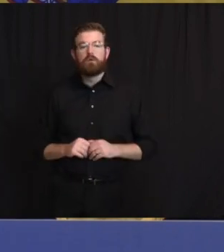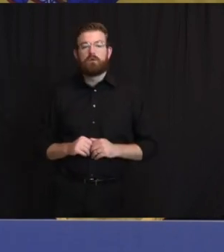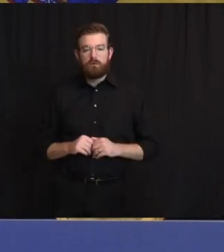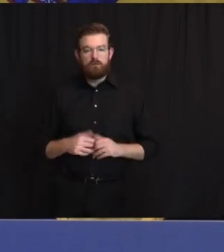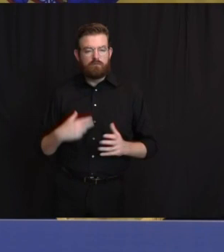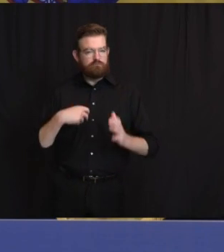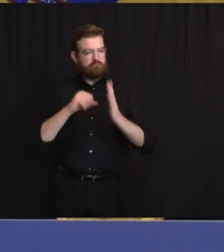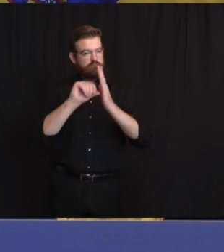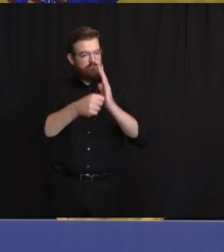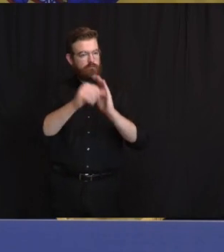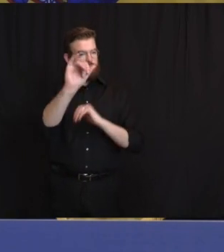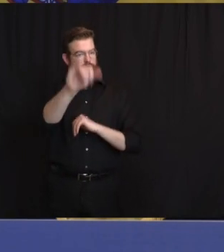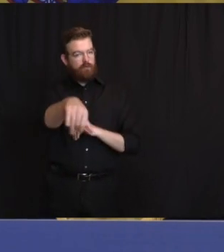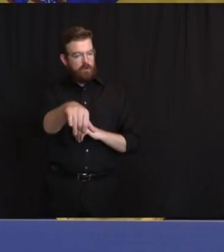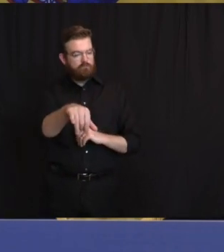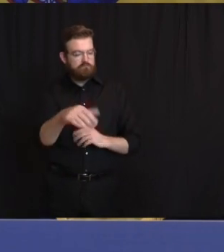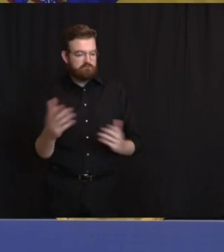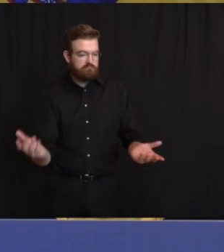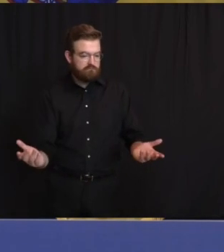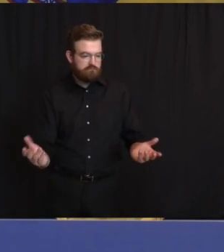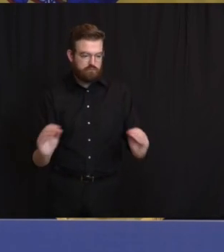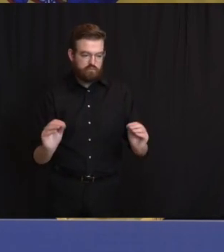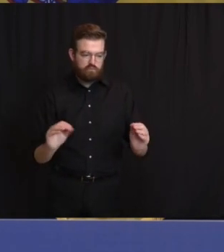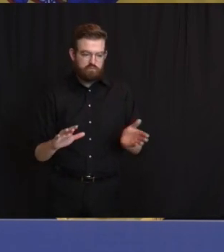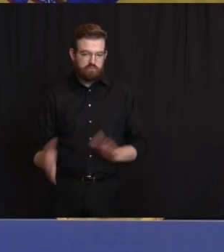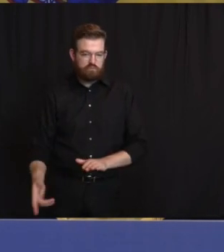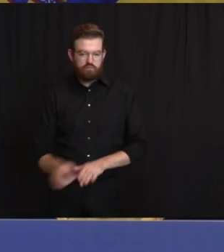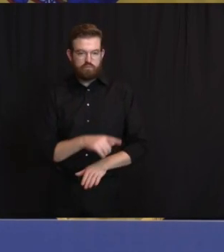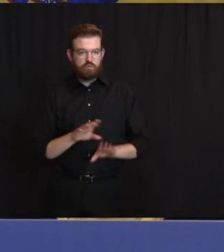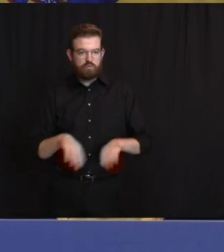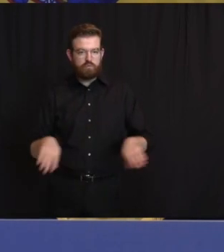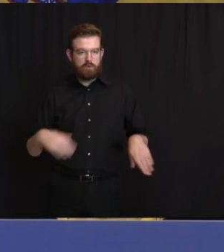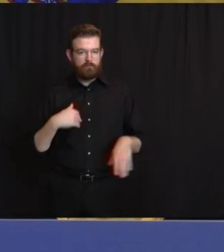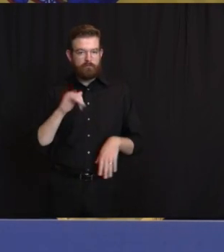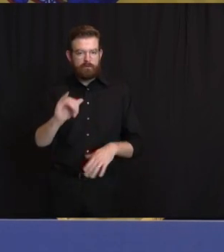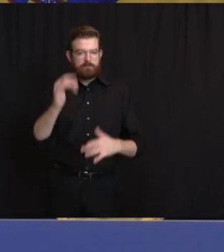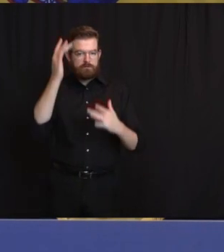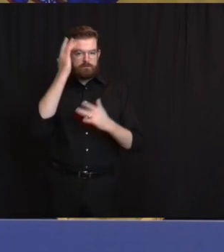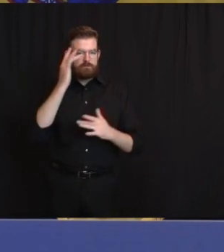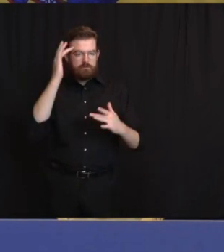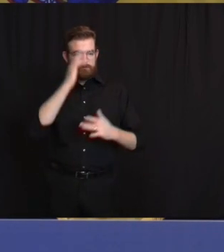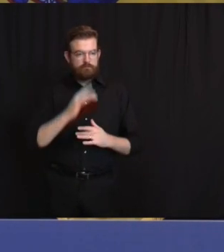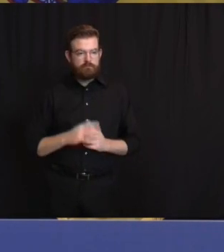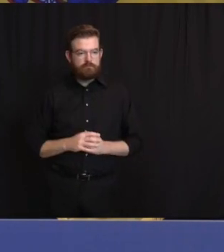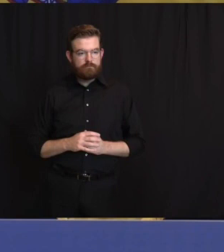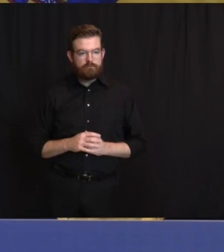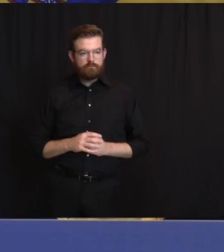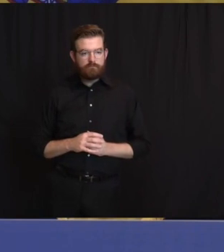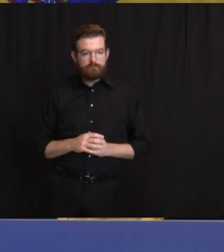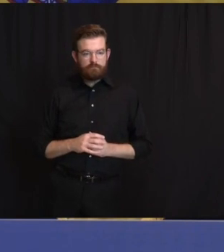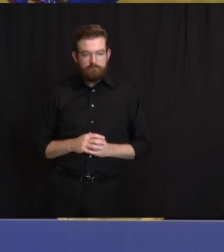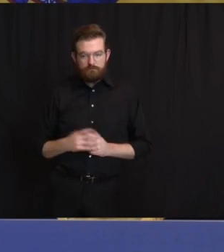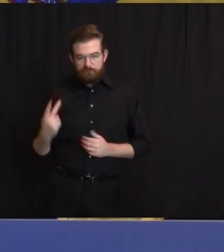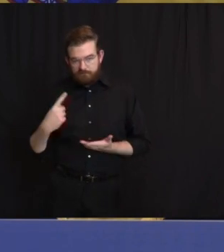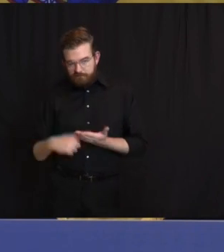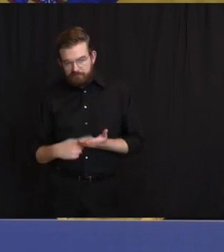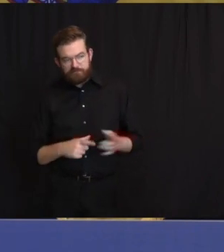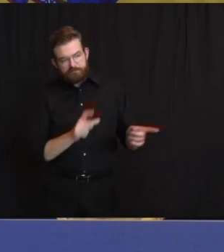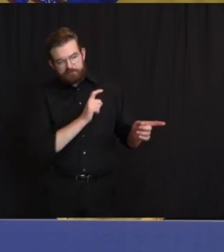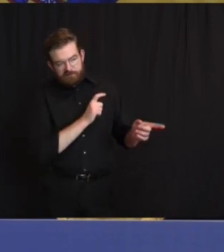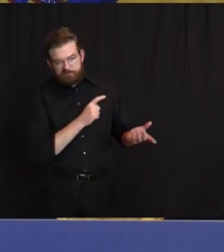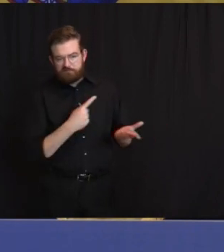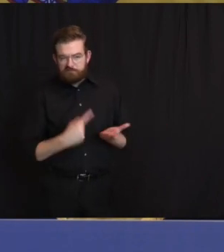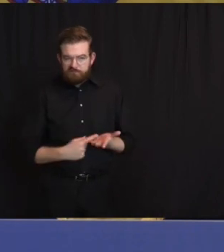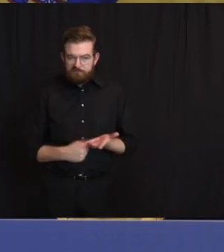last point. If you as we spoke, and Pat and Judy and I speak with our